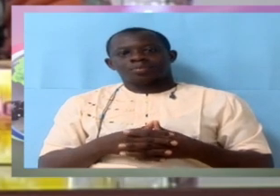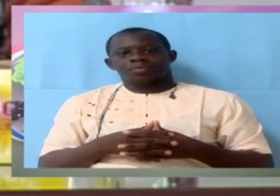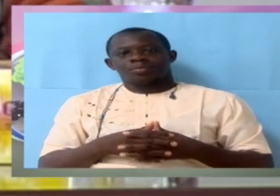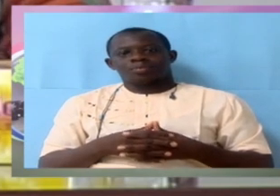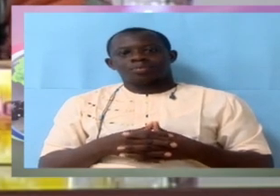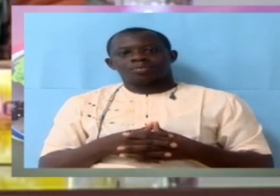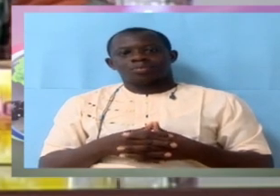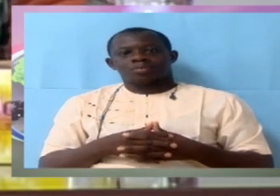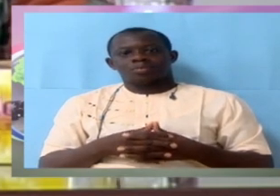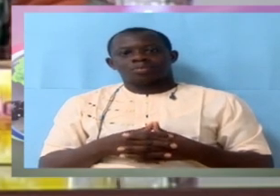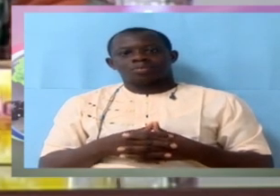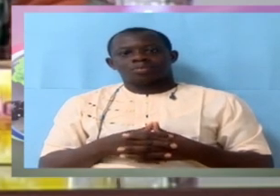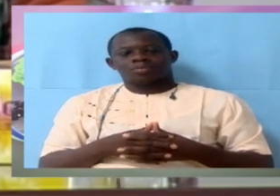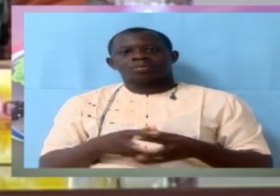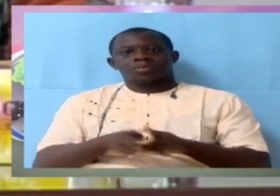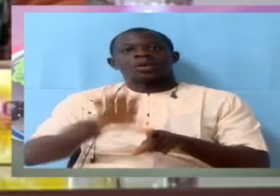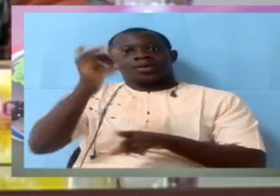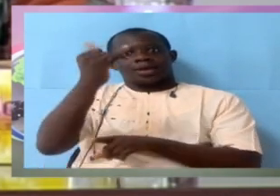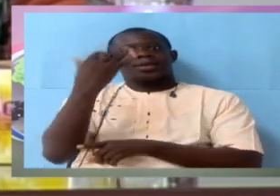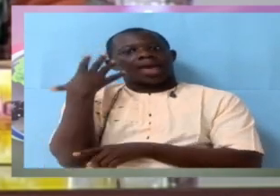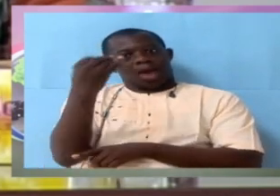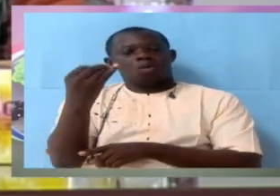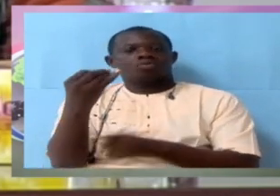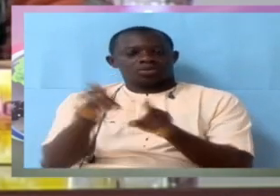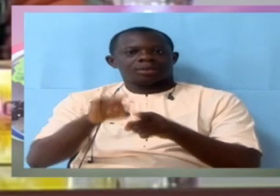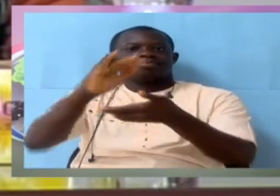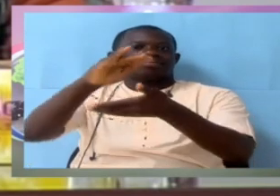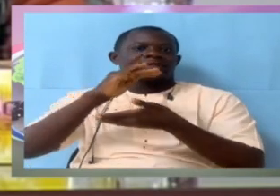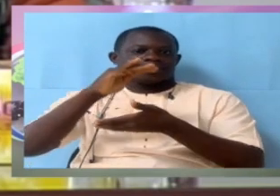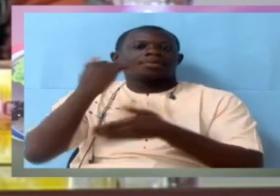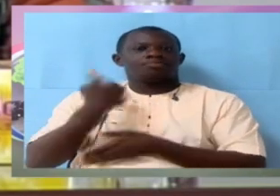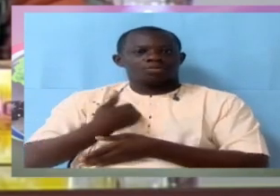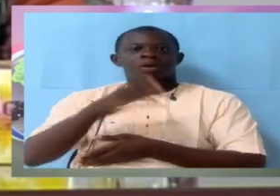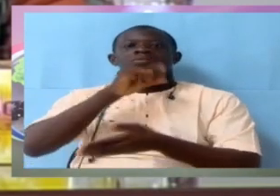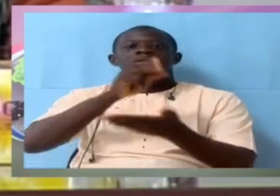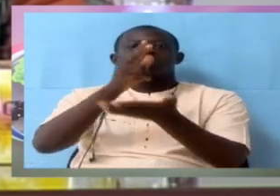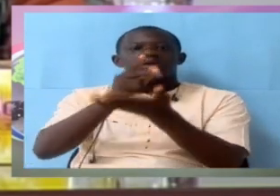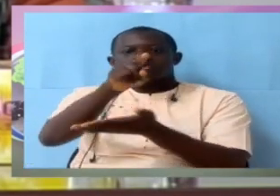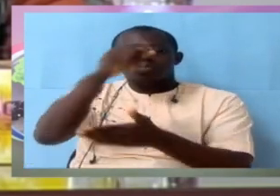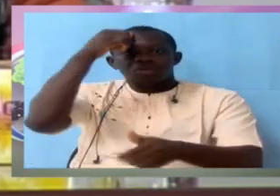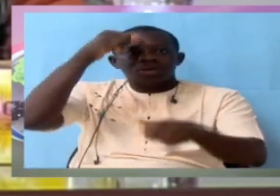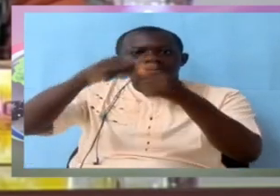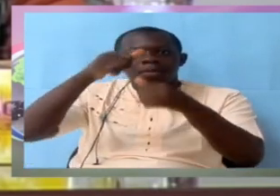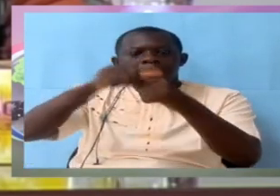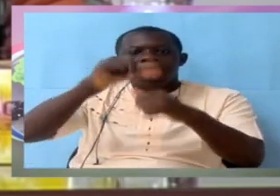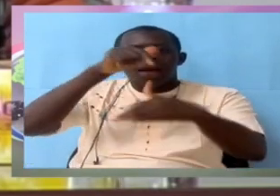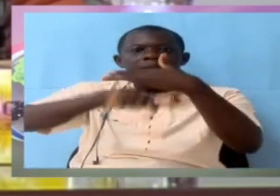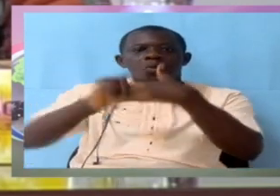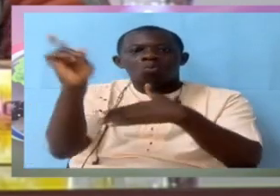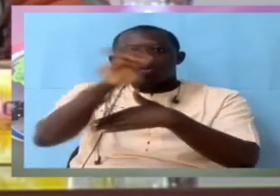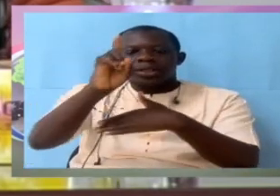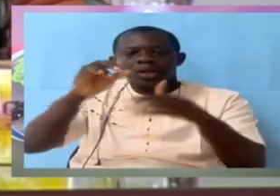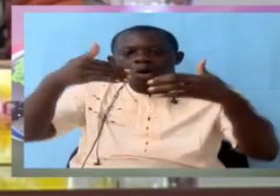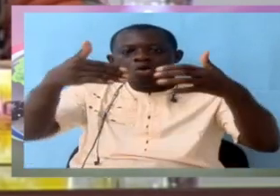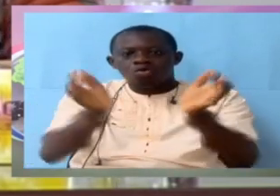kaful. Yes, that's how they took people. Mr. Witness, do you remember in what batch you were in? Sina